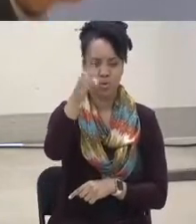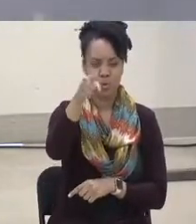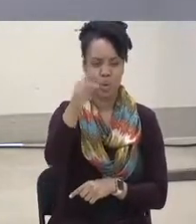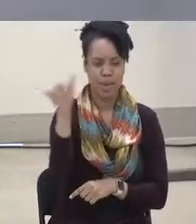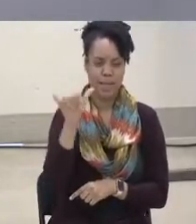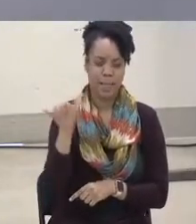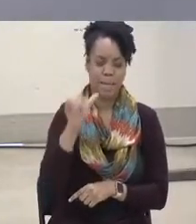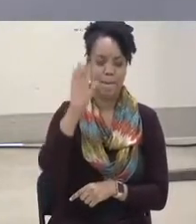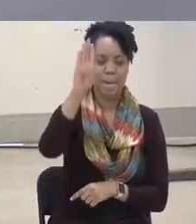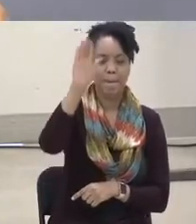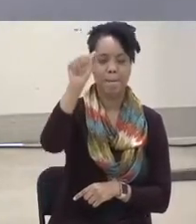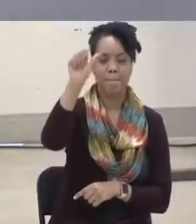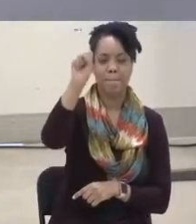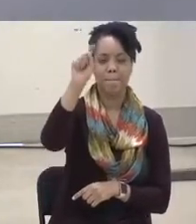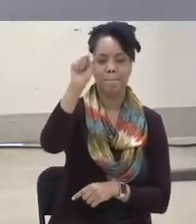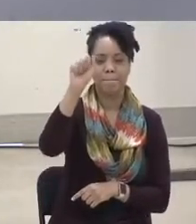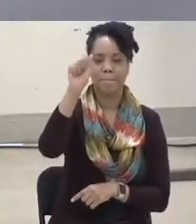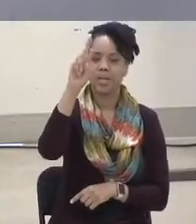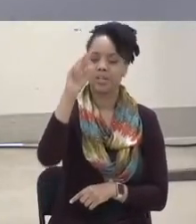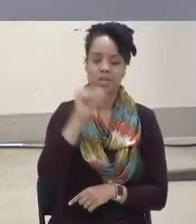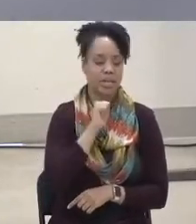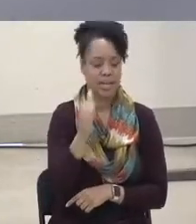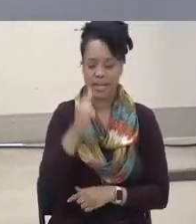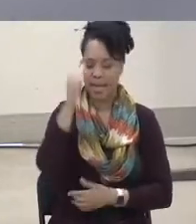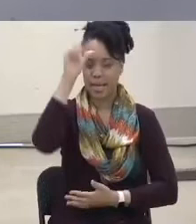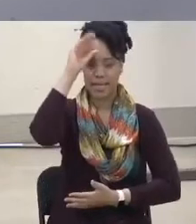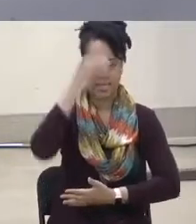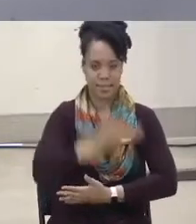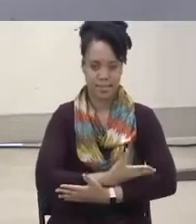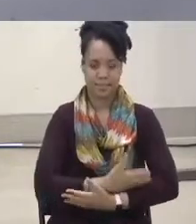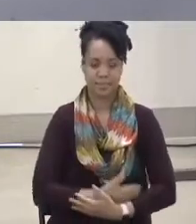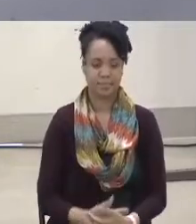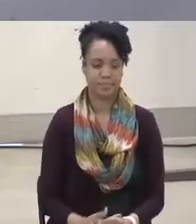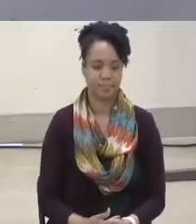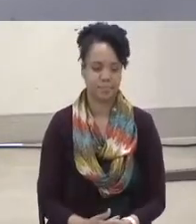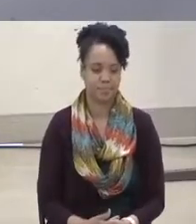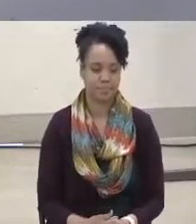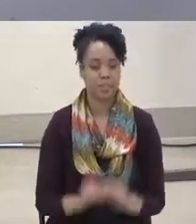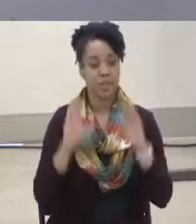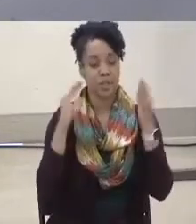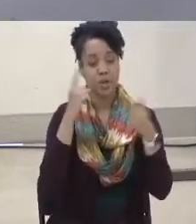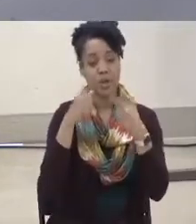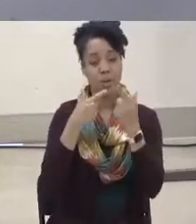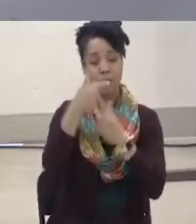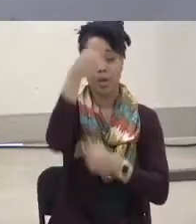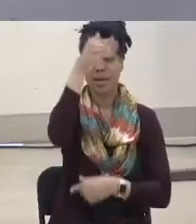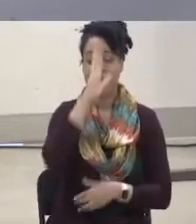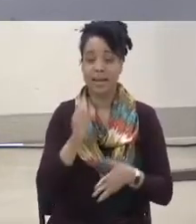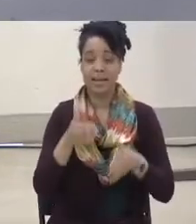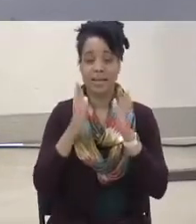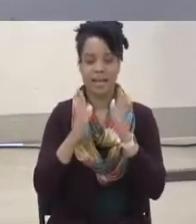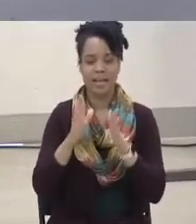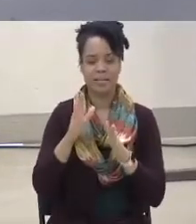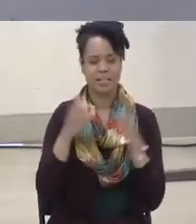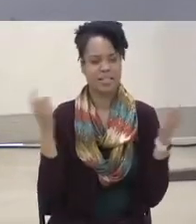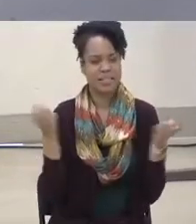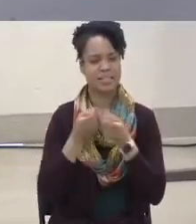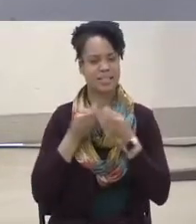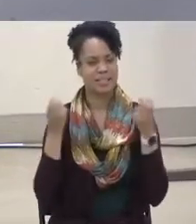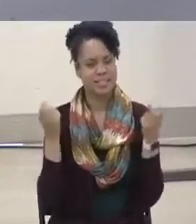as a son. que si Él no te disciplina, te trata como un bastardo en vez de como un hijo. So when God allows